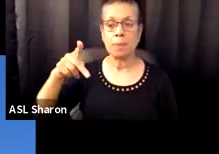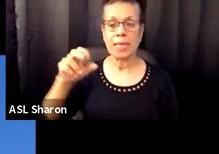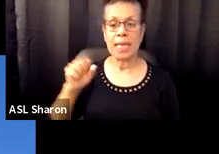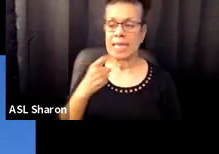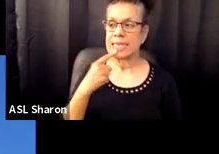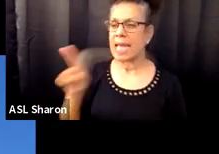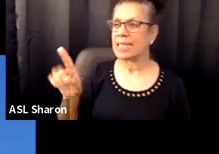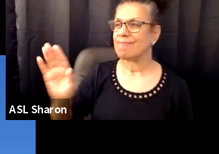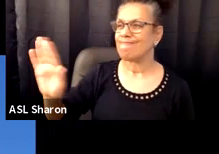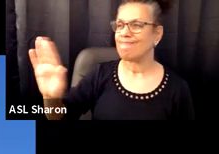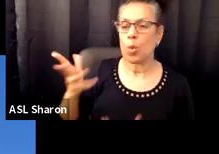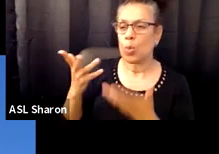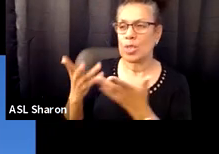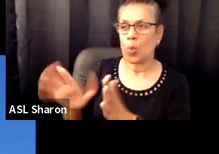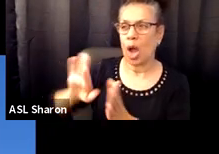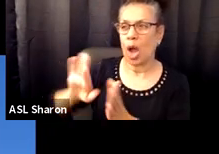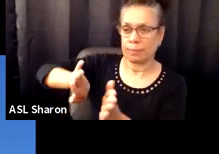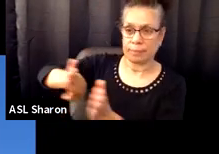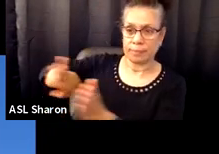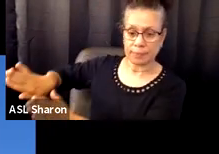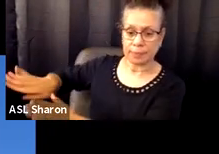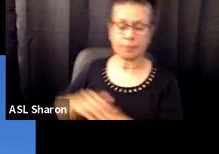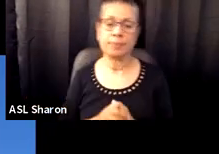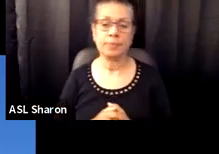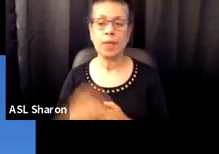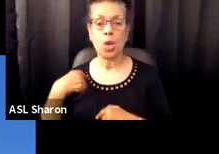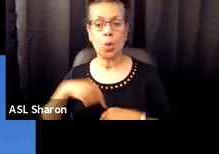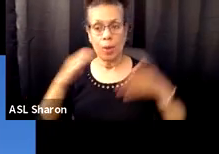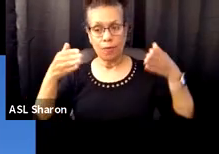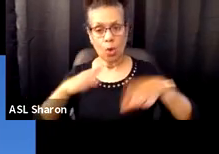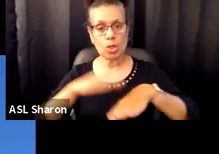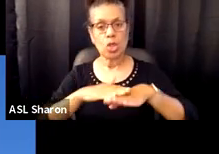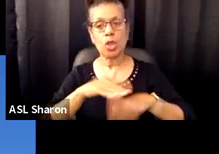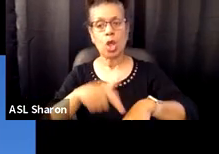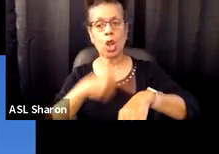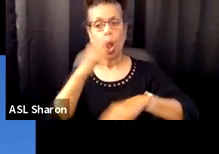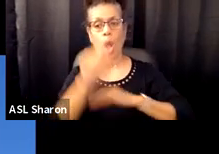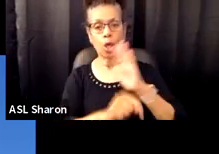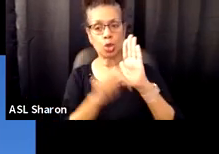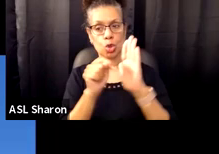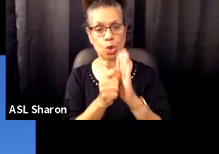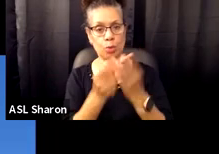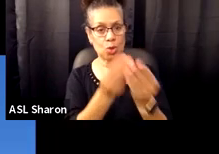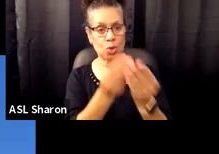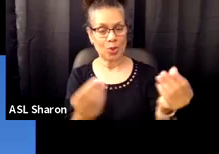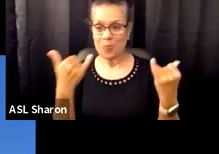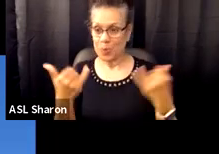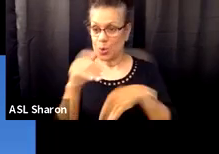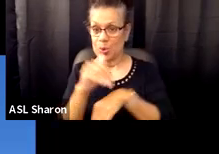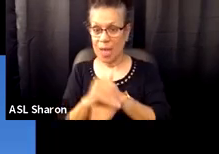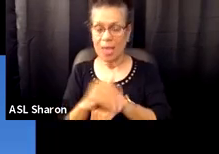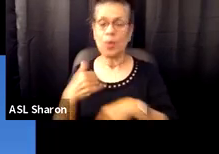assistance we still remain focused on the long-term solutions and tonight i am announcing a